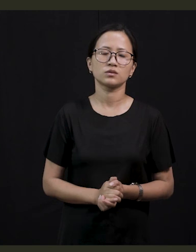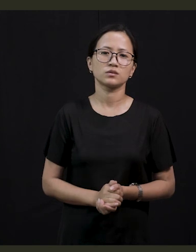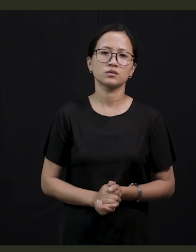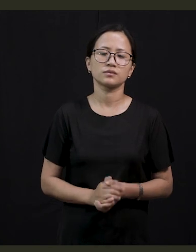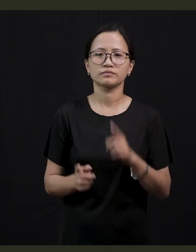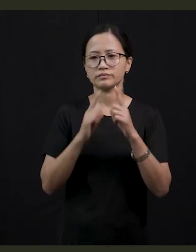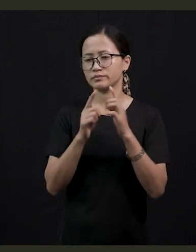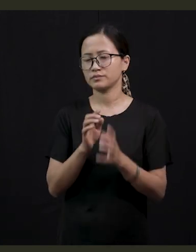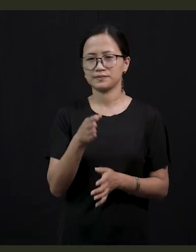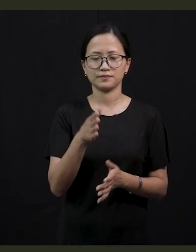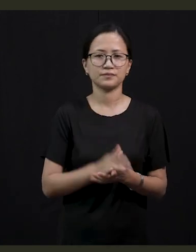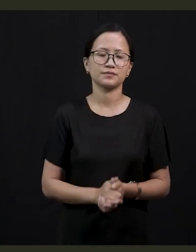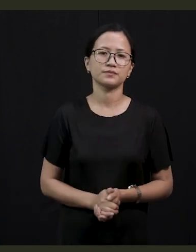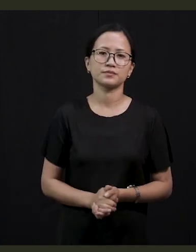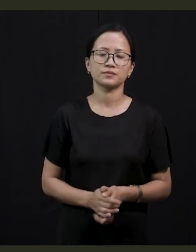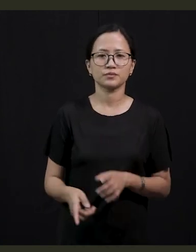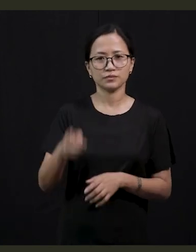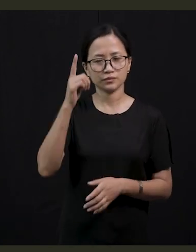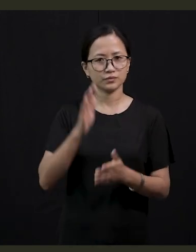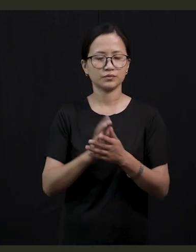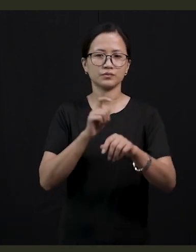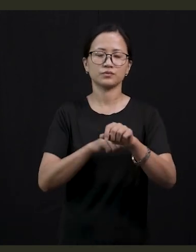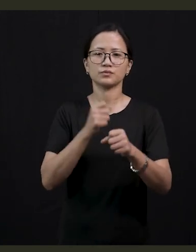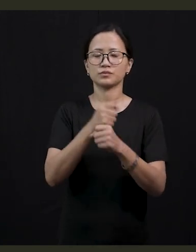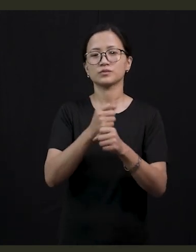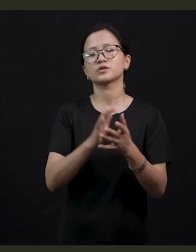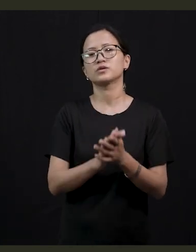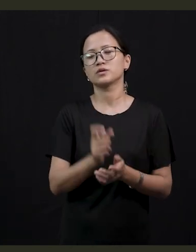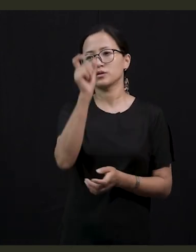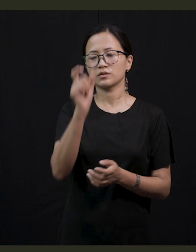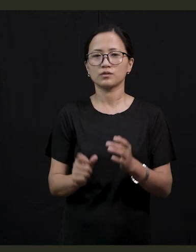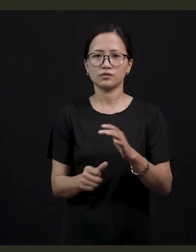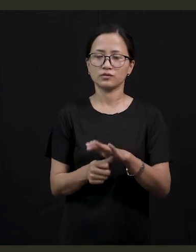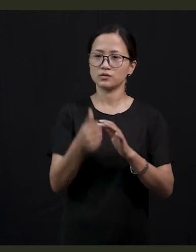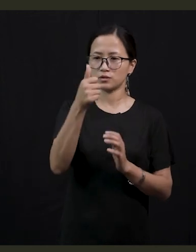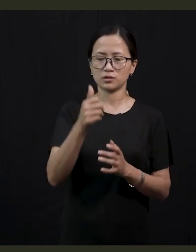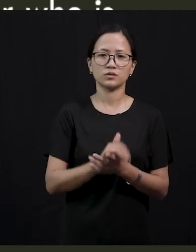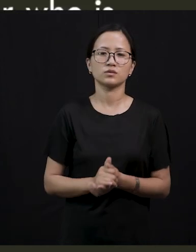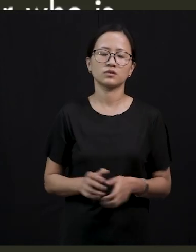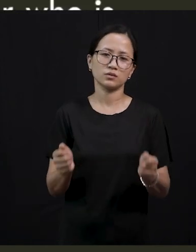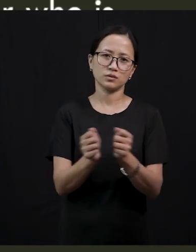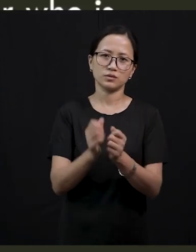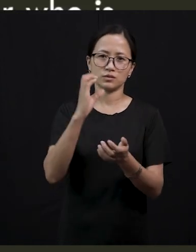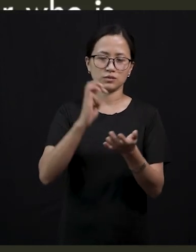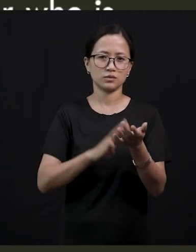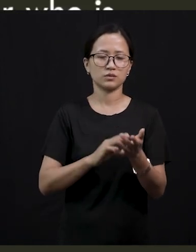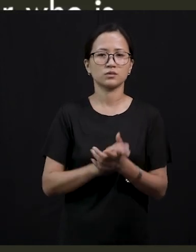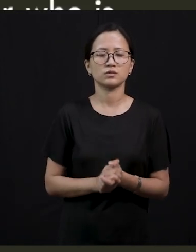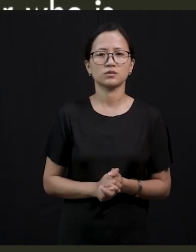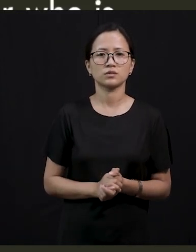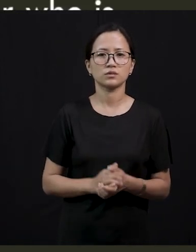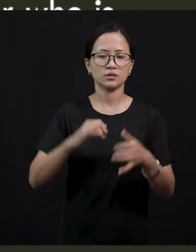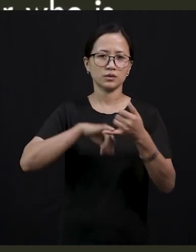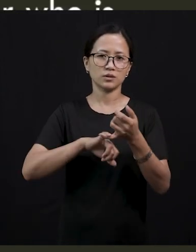are not discussing that, but most of the time the governor has to go on to the advice with the Chief Minister. The